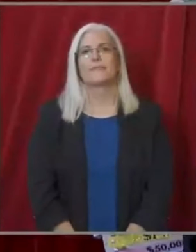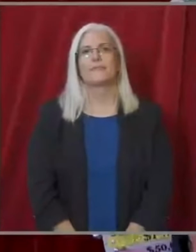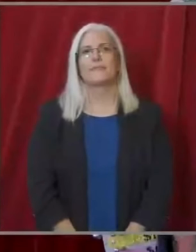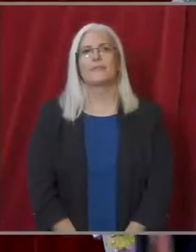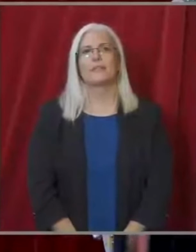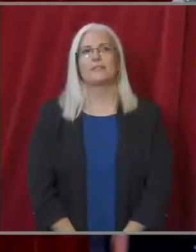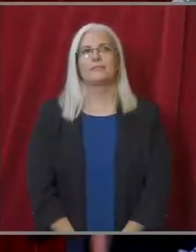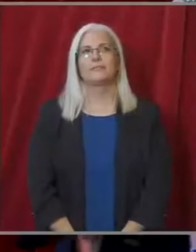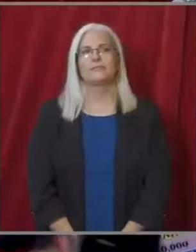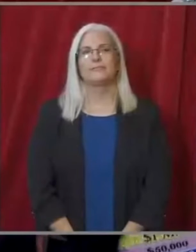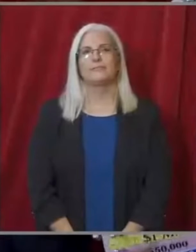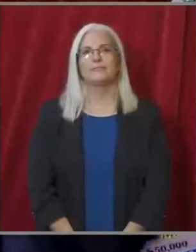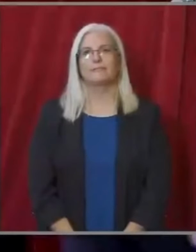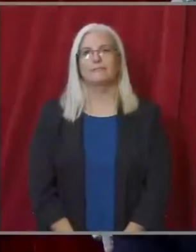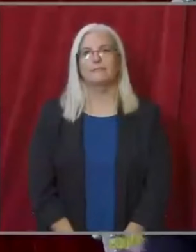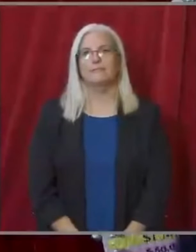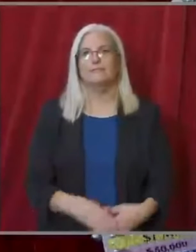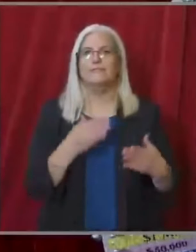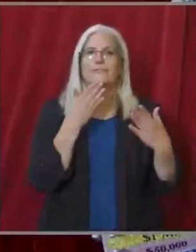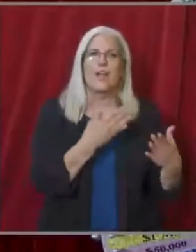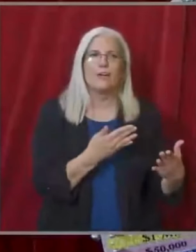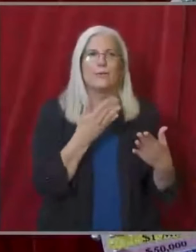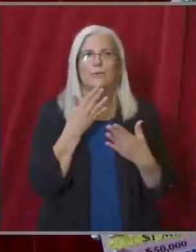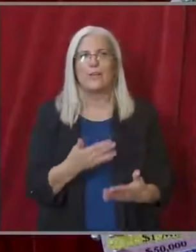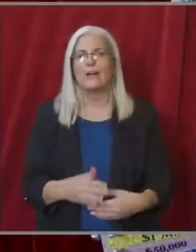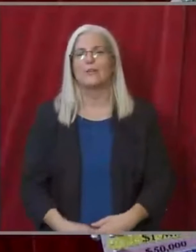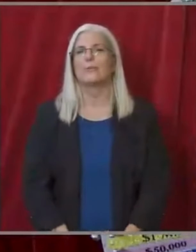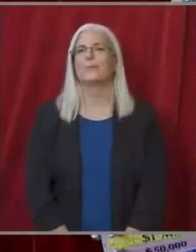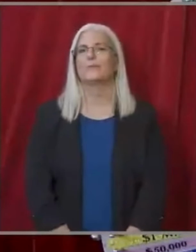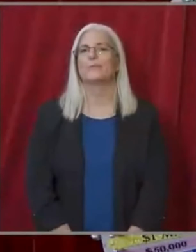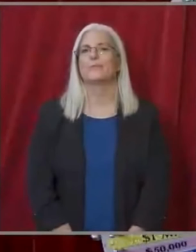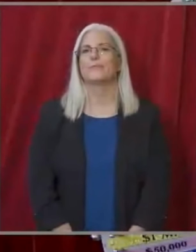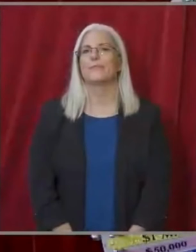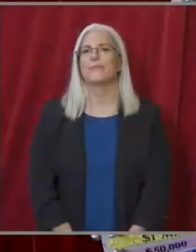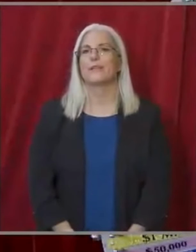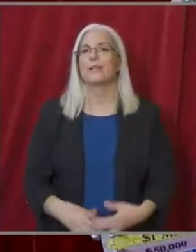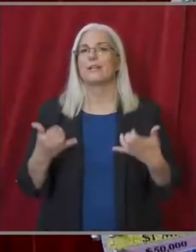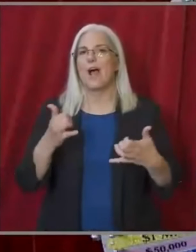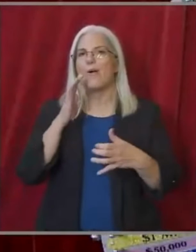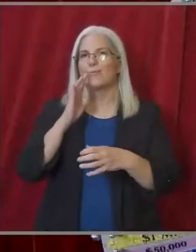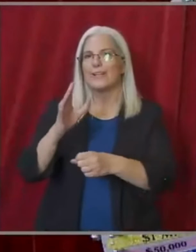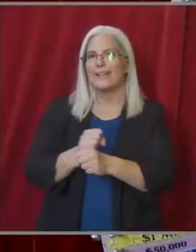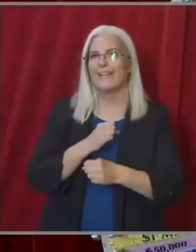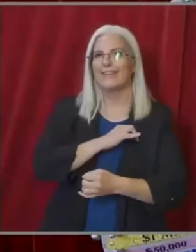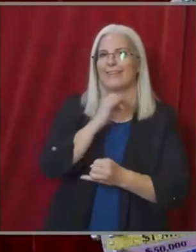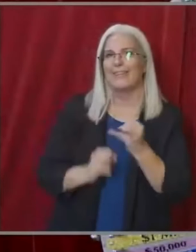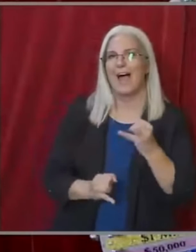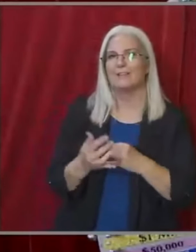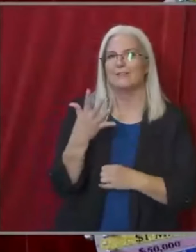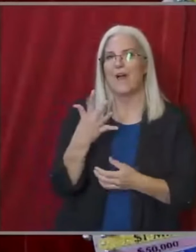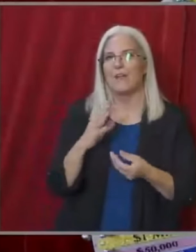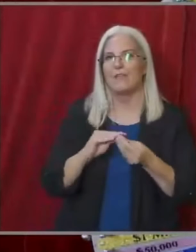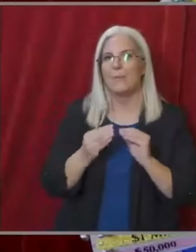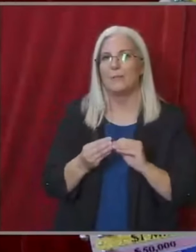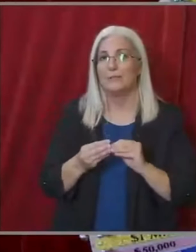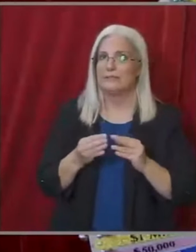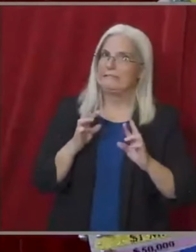Thank you, Doctor. Thank you. All right. Let's roll the last five and let's get this. Yeah. Let's get some folks from the Central Valley. Central Valley. Yeah.